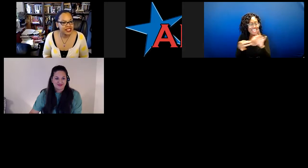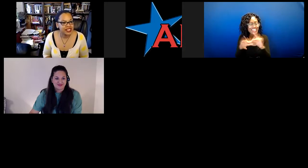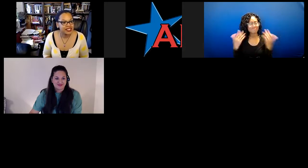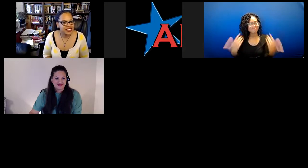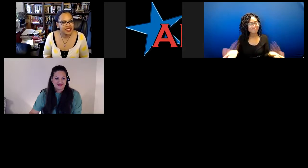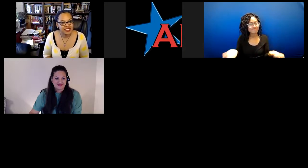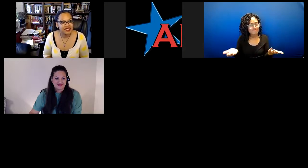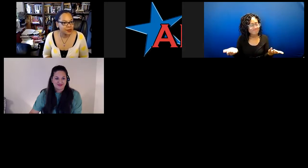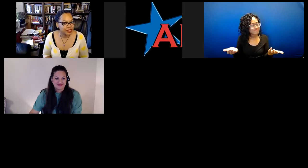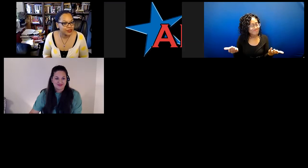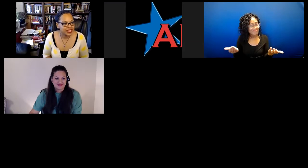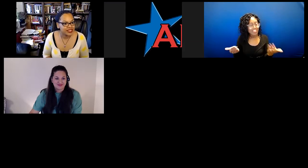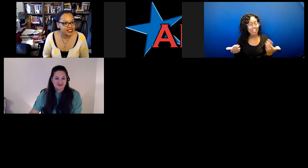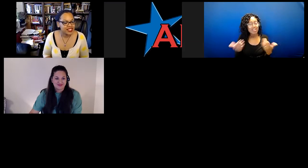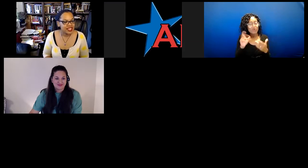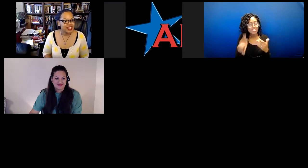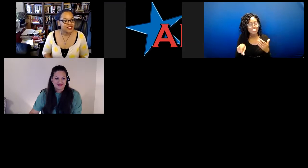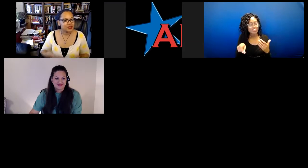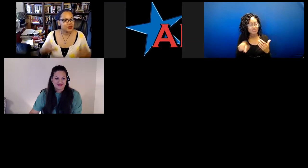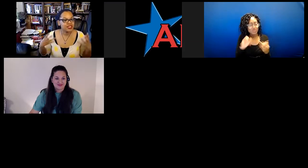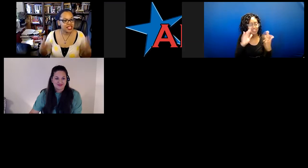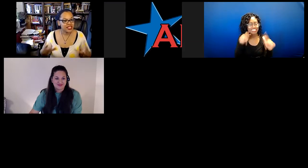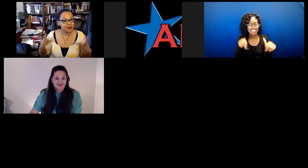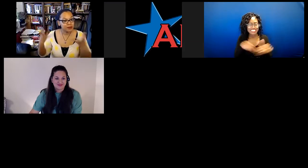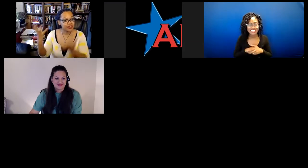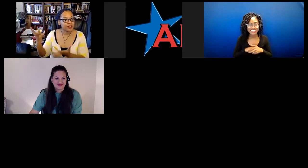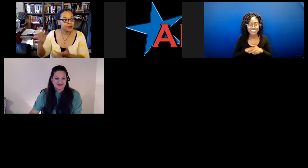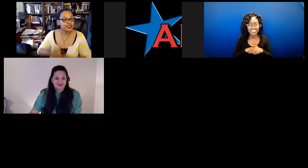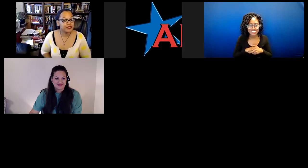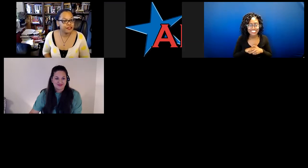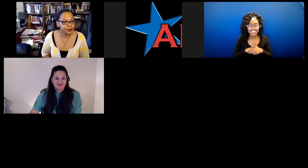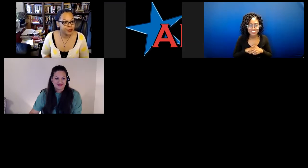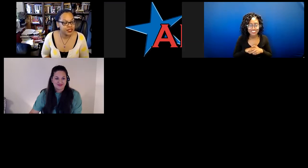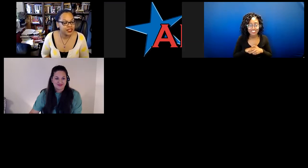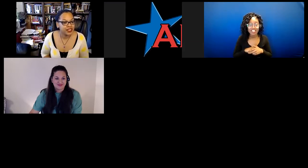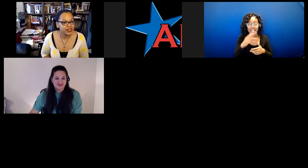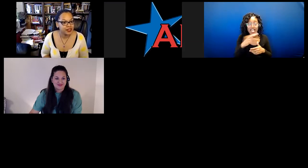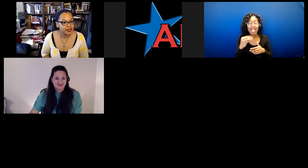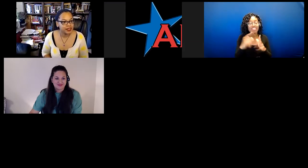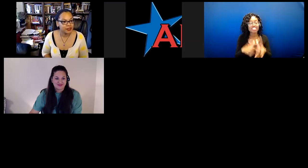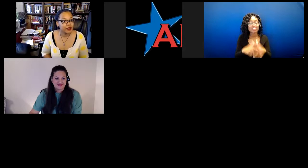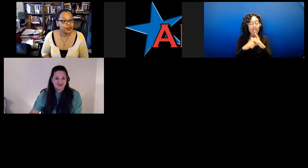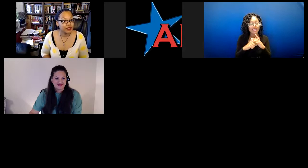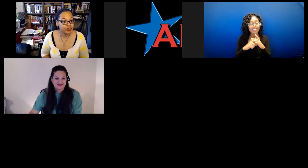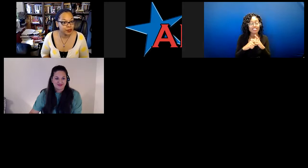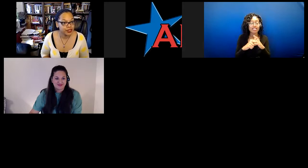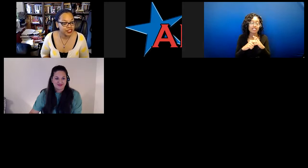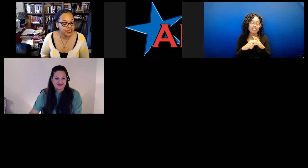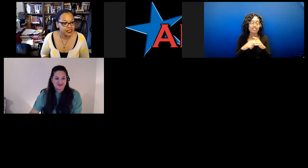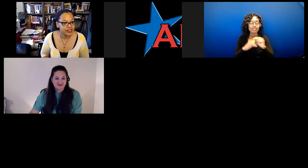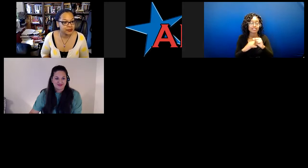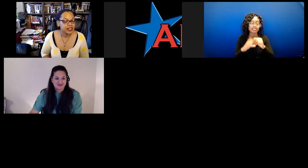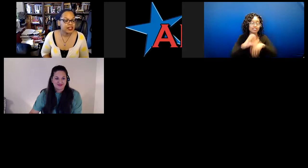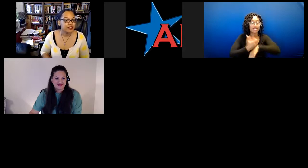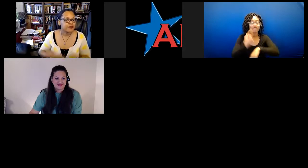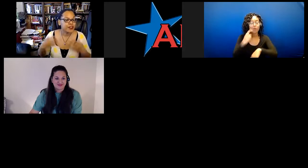things that need to be addressed. And so they came up with an emerging framework called disability